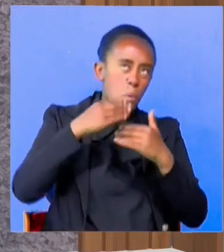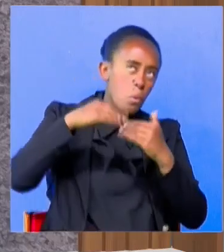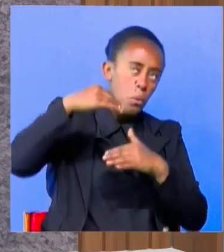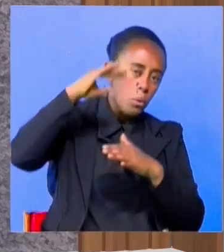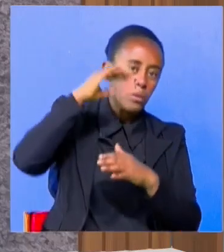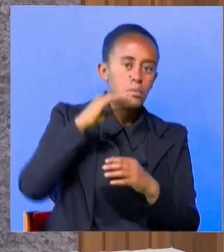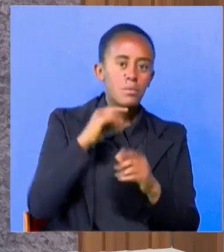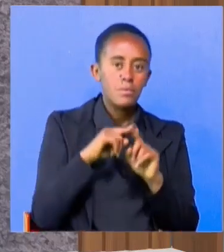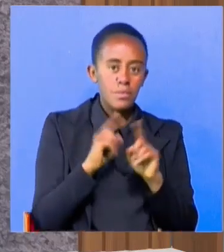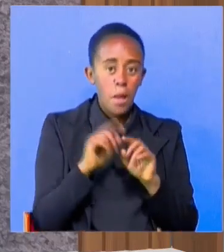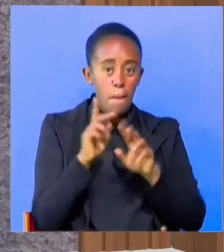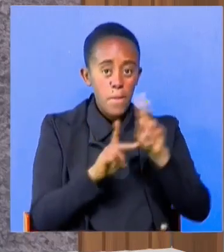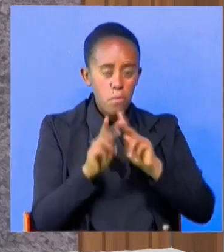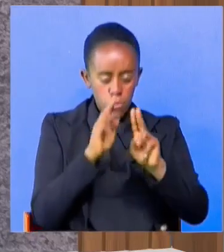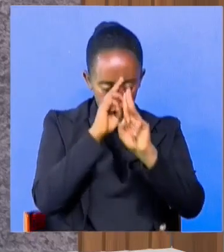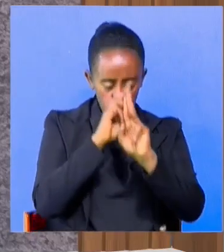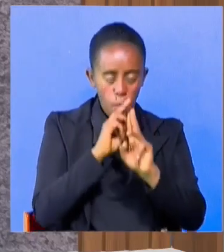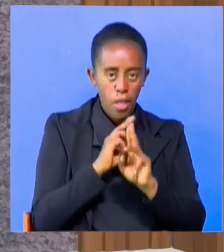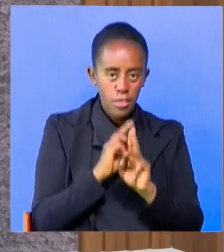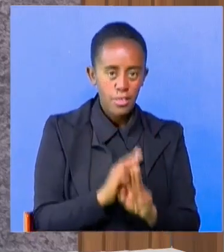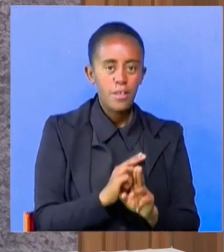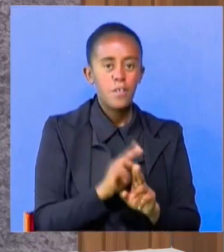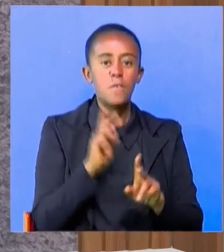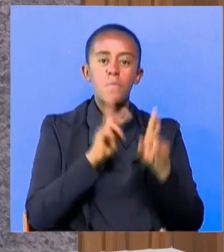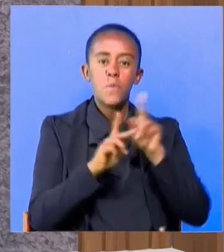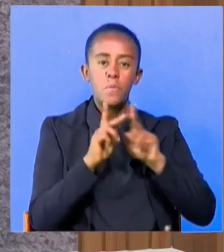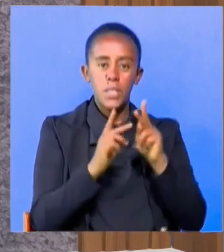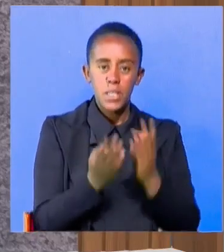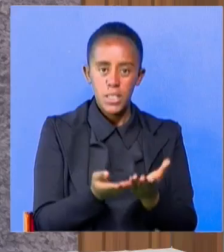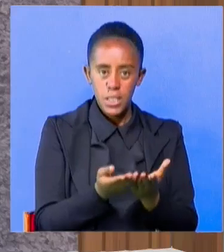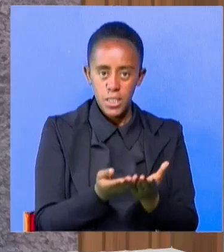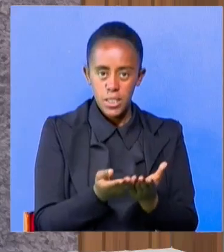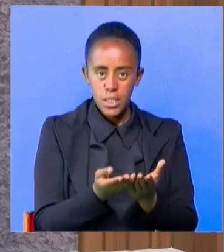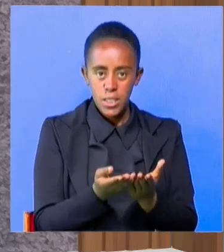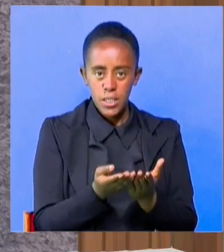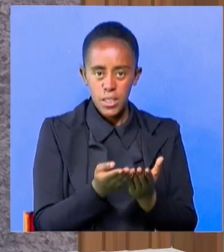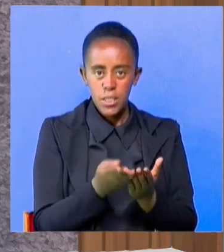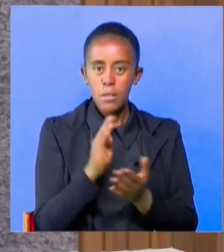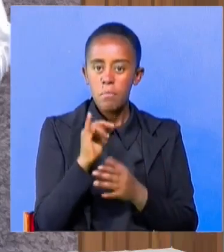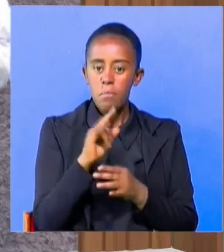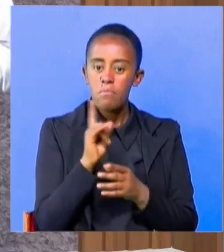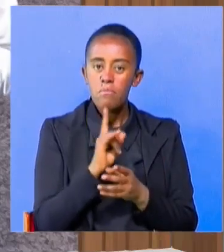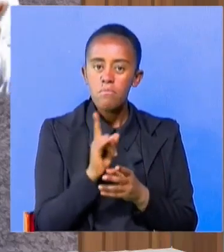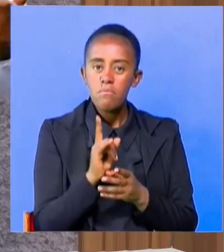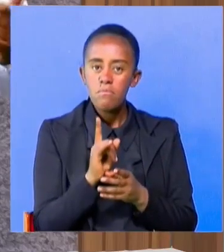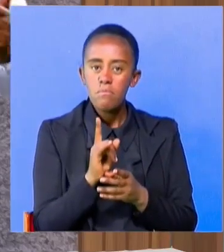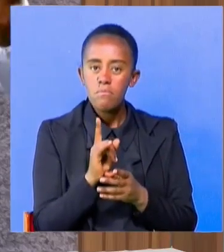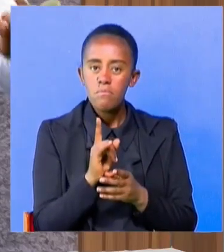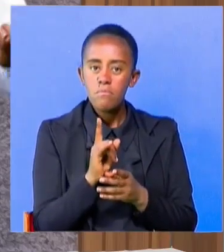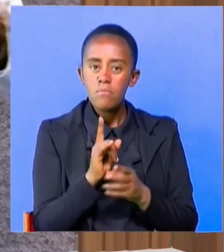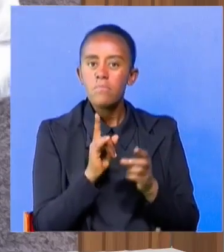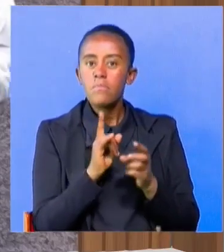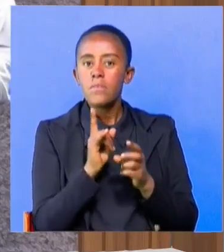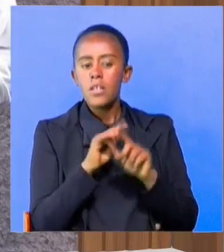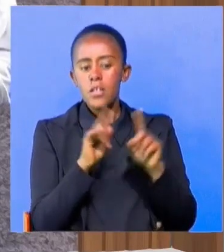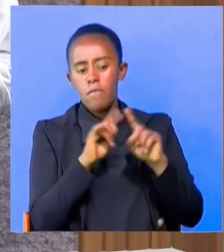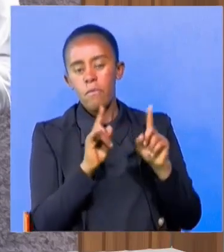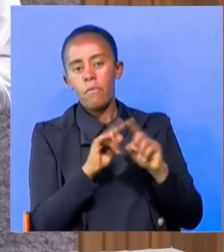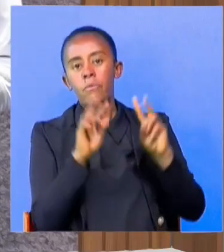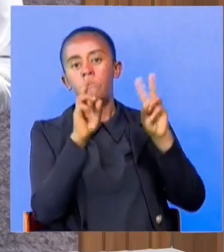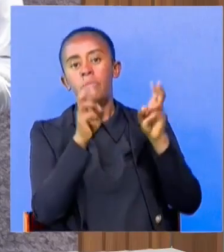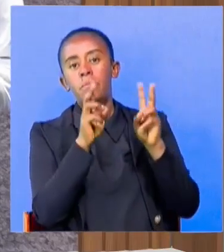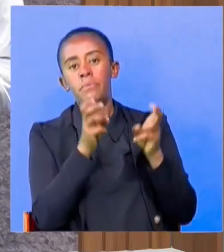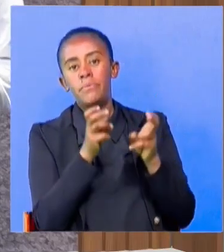and again respected peoples, by adding different kinds